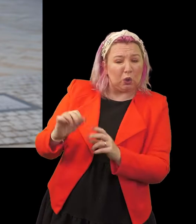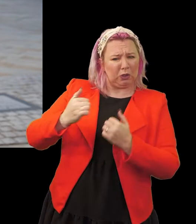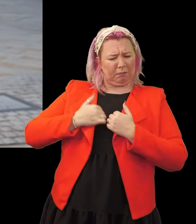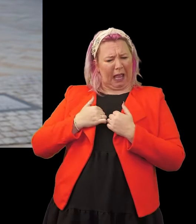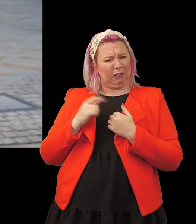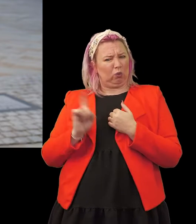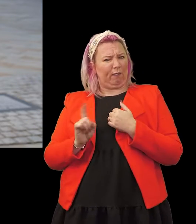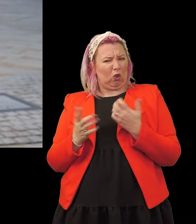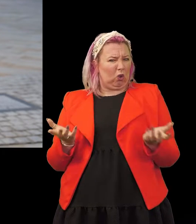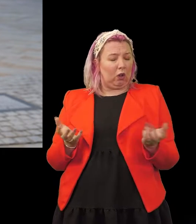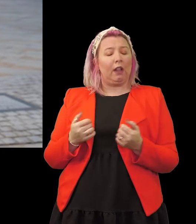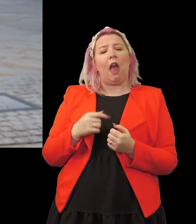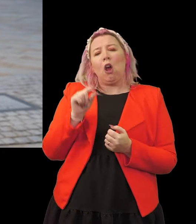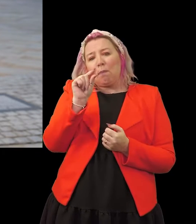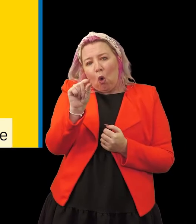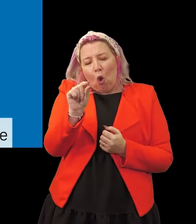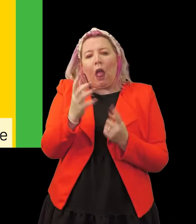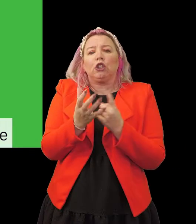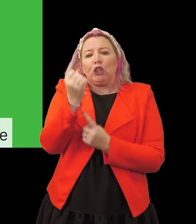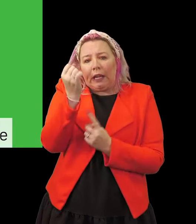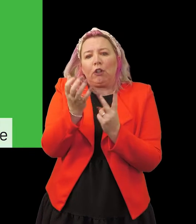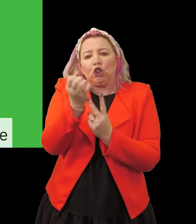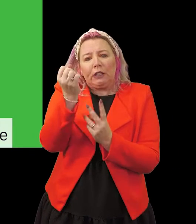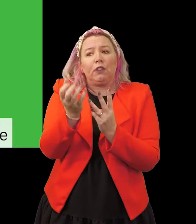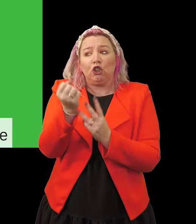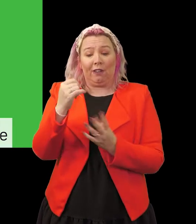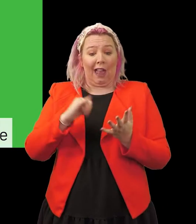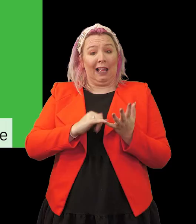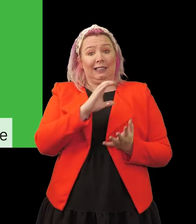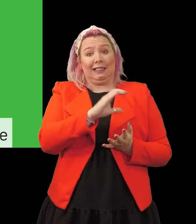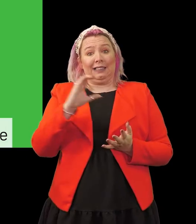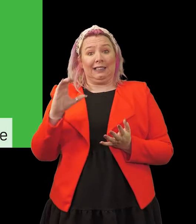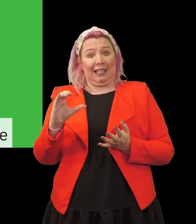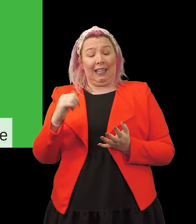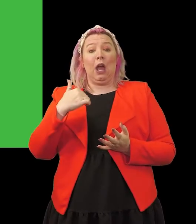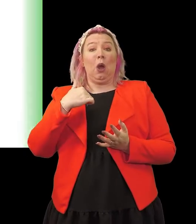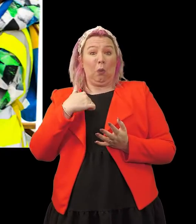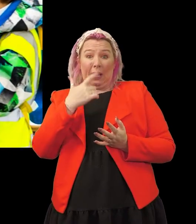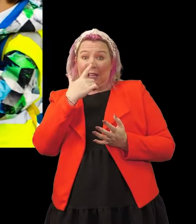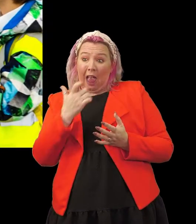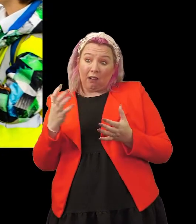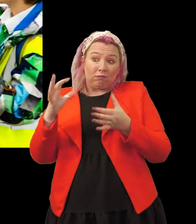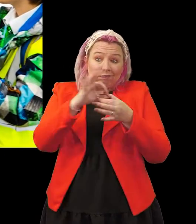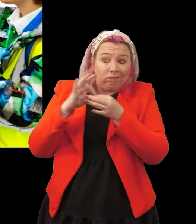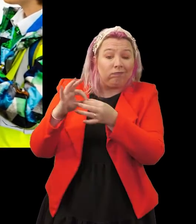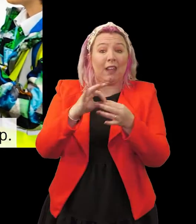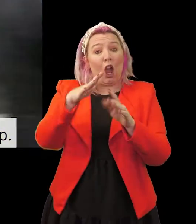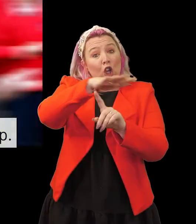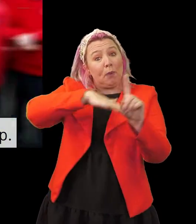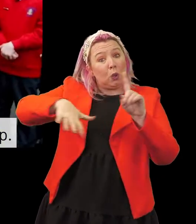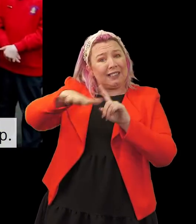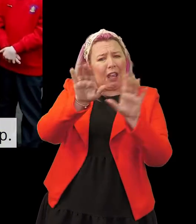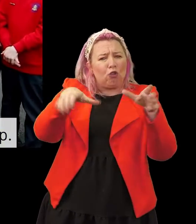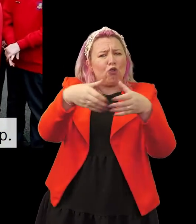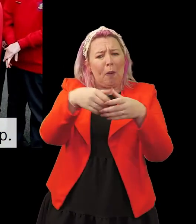emissions. And what I would say is that every little counts. We can work with Surrey County Council to tackle climate change through joining a community group,